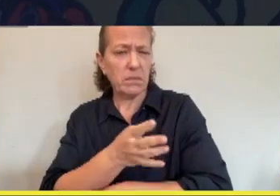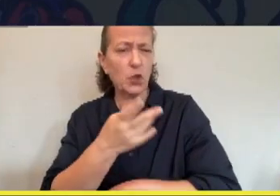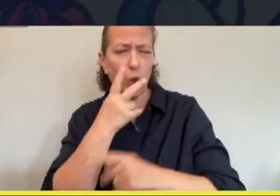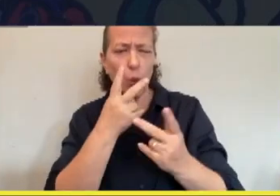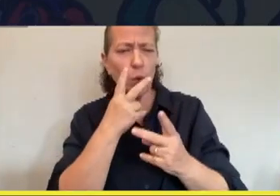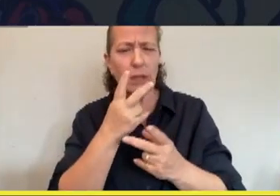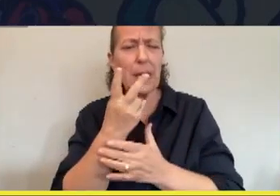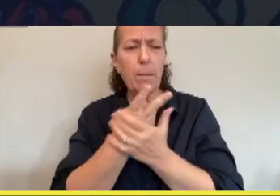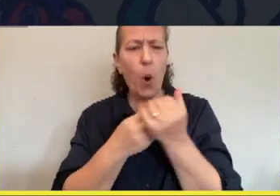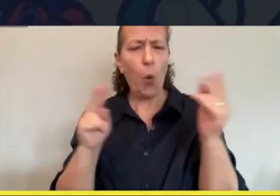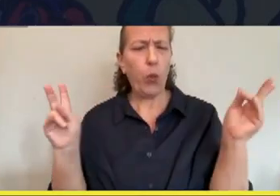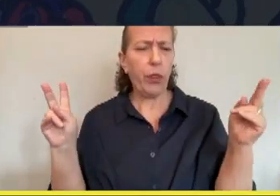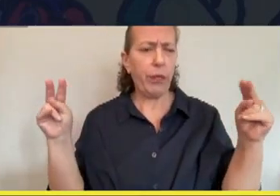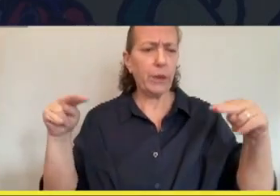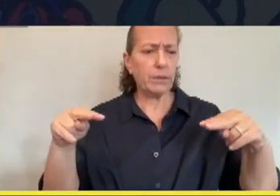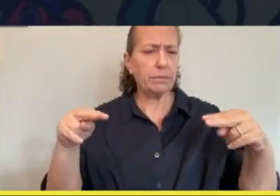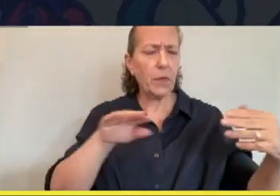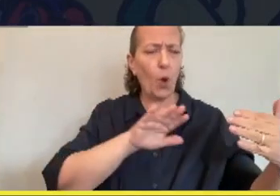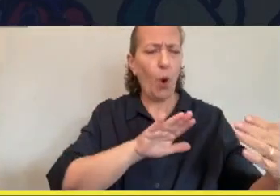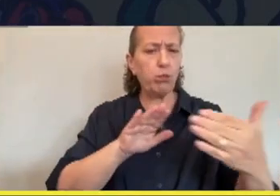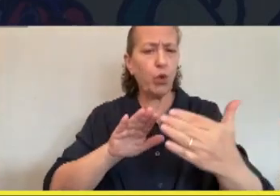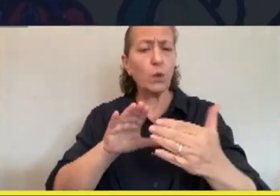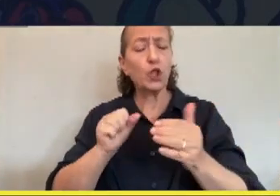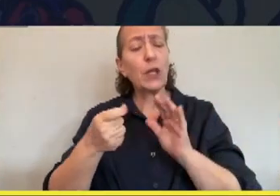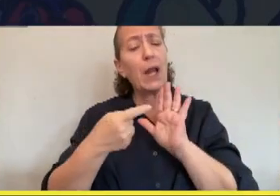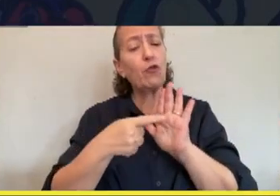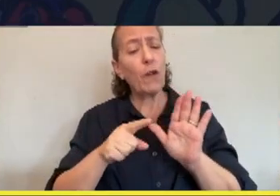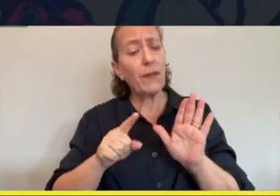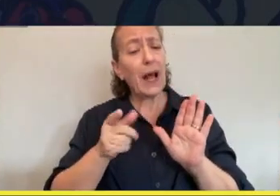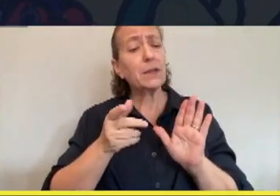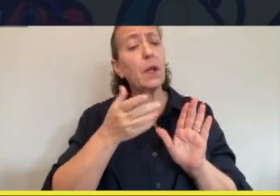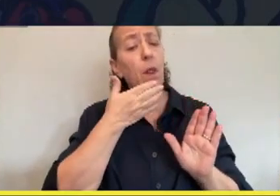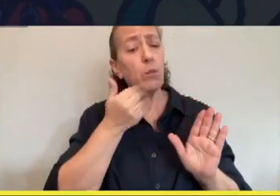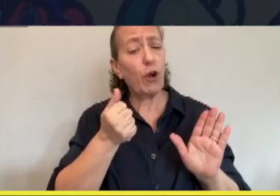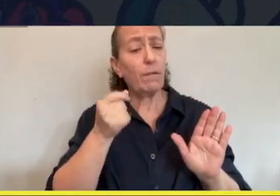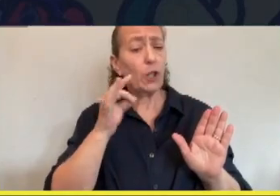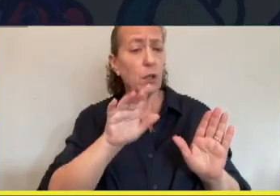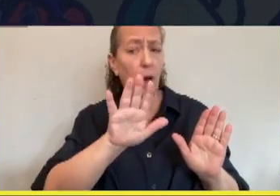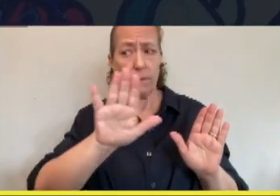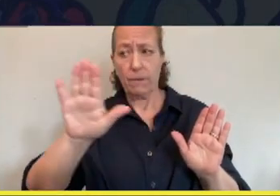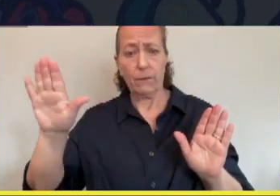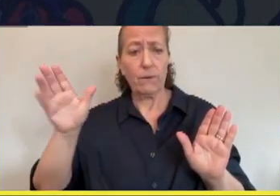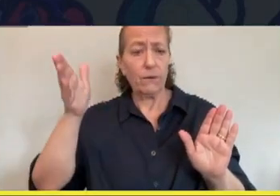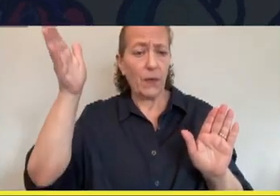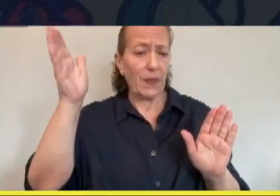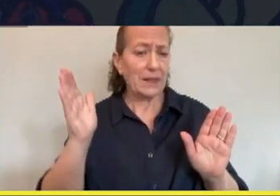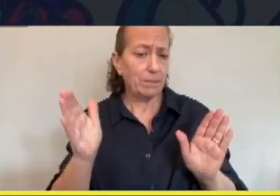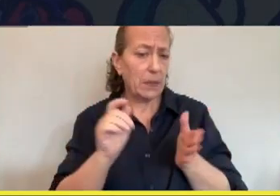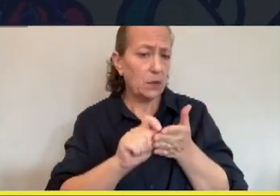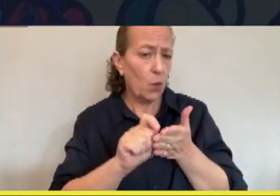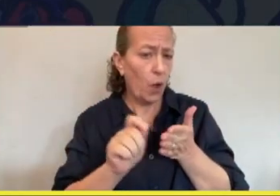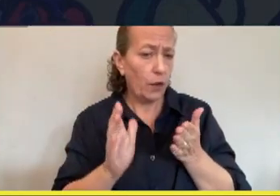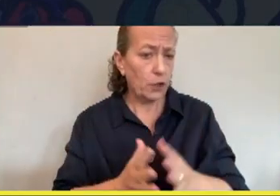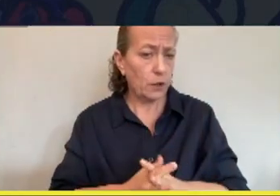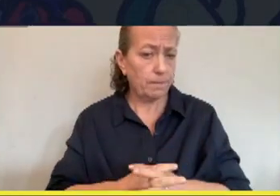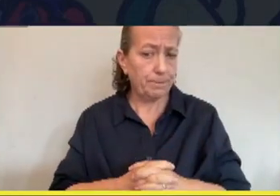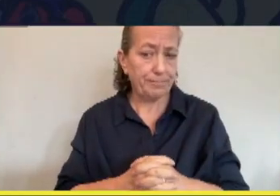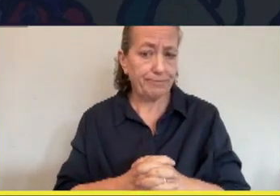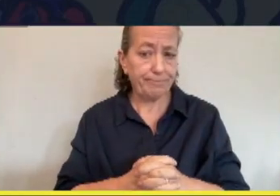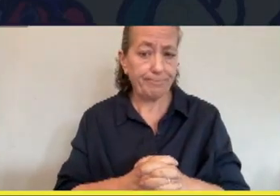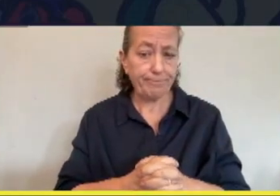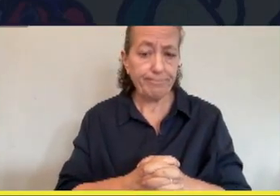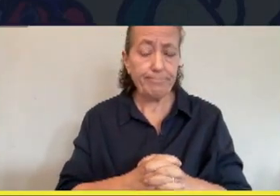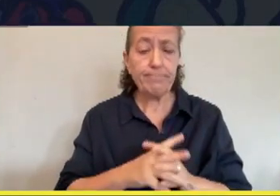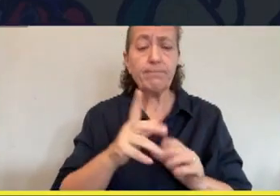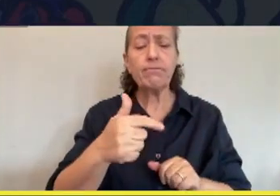issue, and it reflects the preference of the speakers. Now, I'm so excited by the release of this